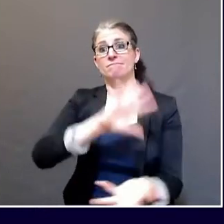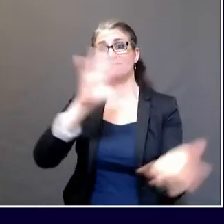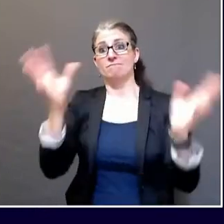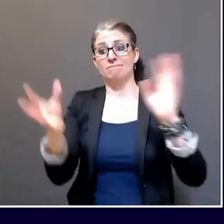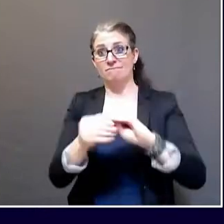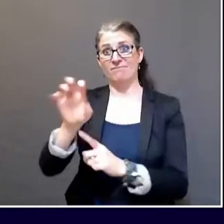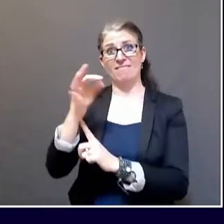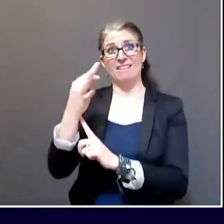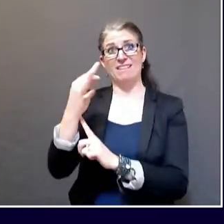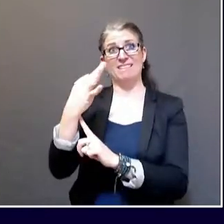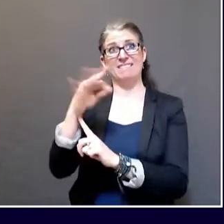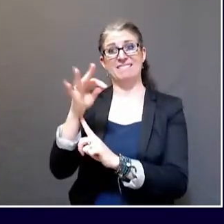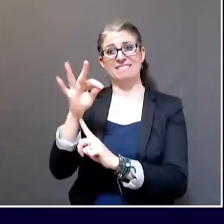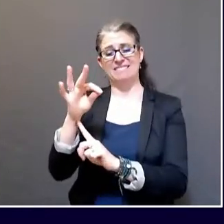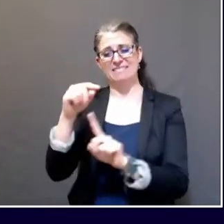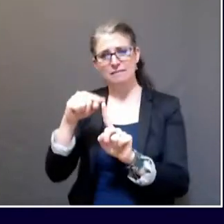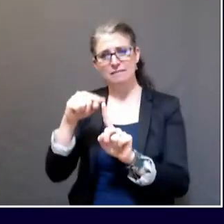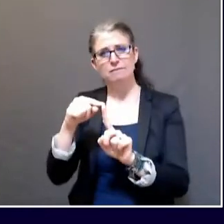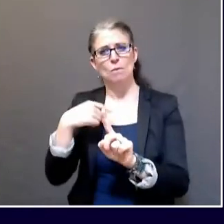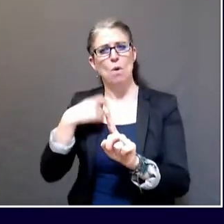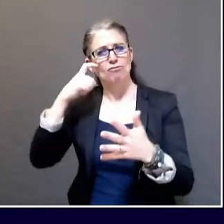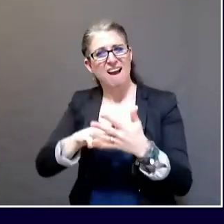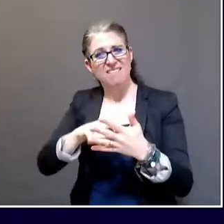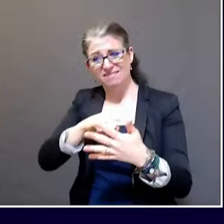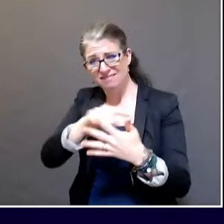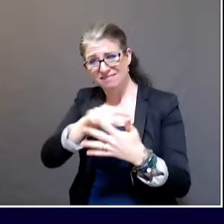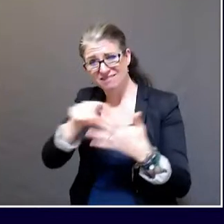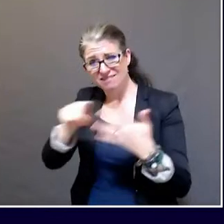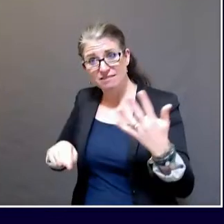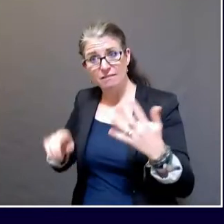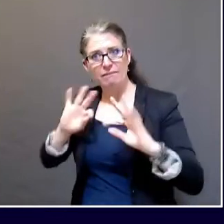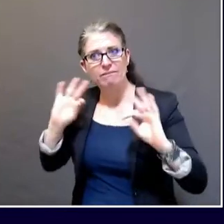all 519 individuals who have died across the state.